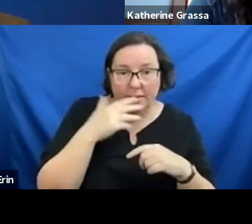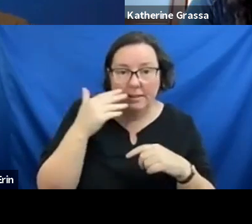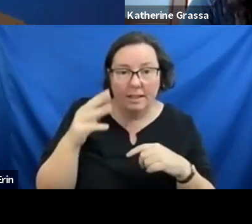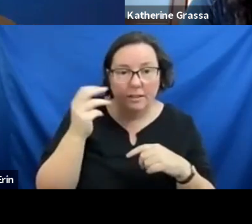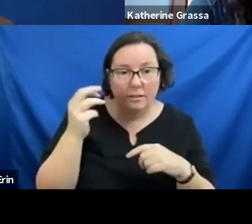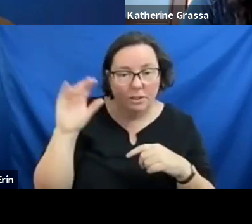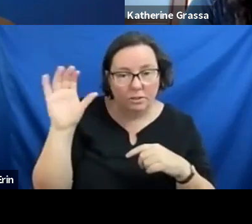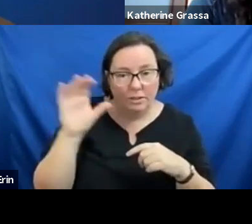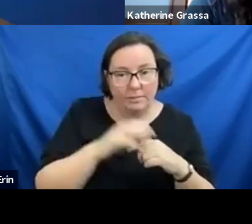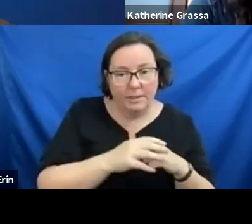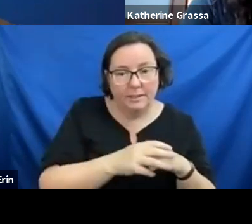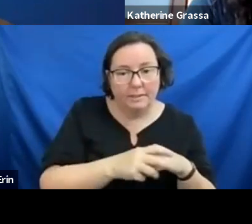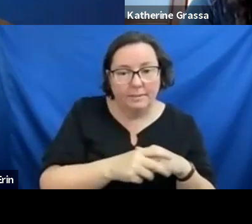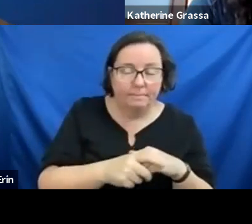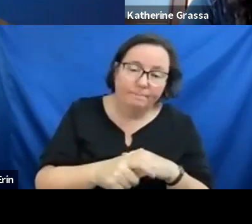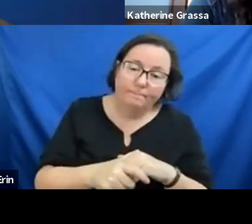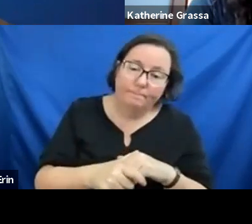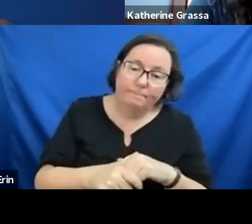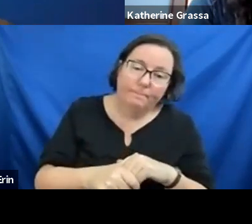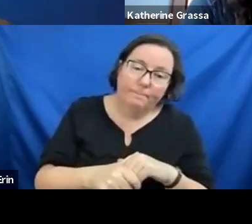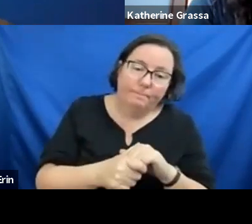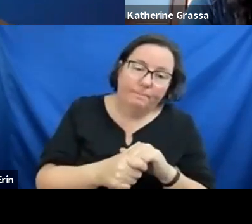Mr. Contapasis.